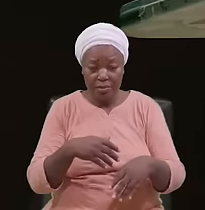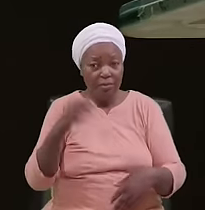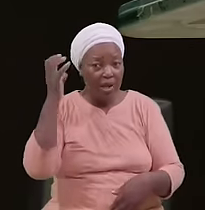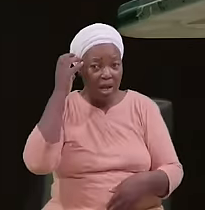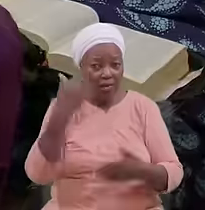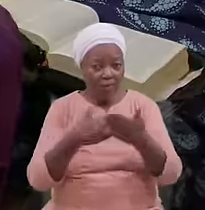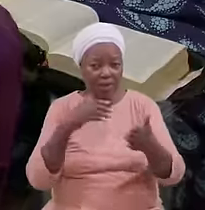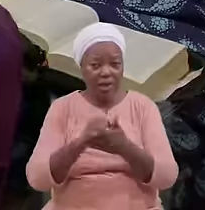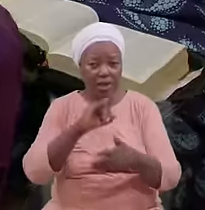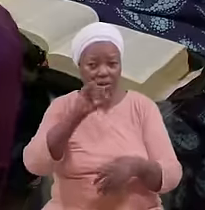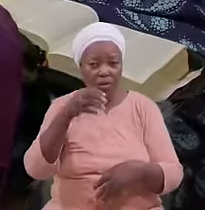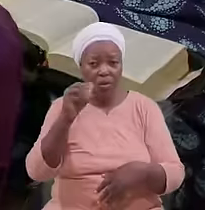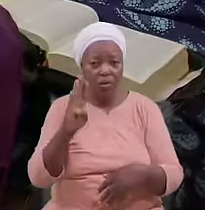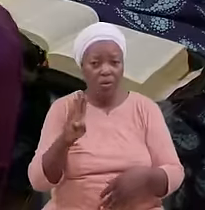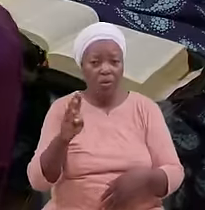you heard?